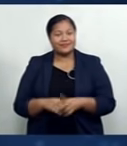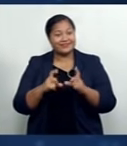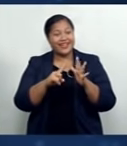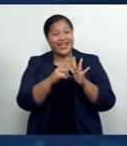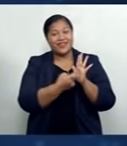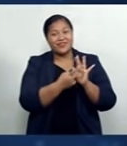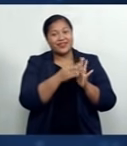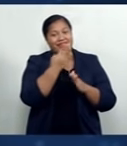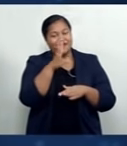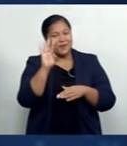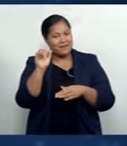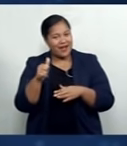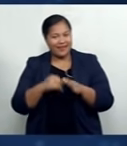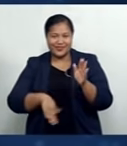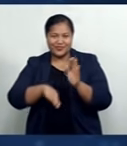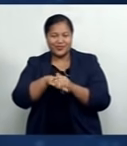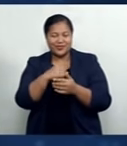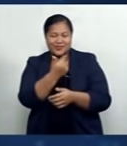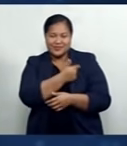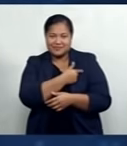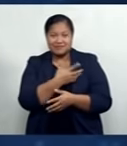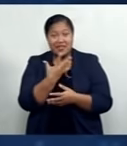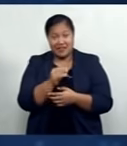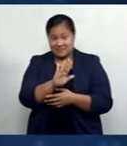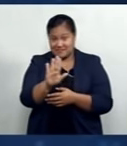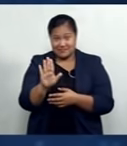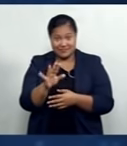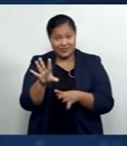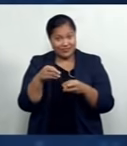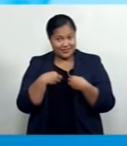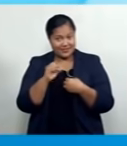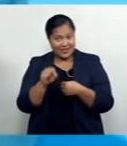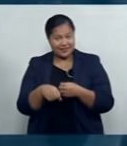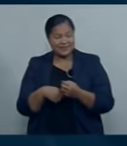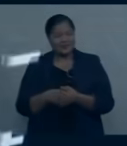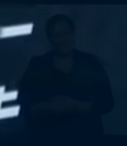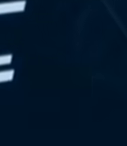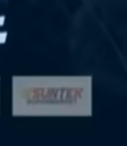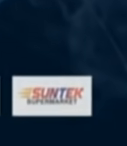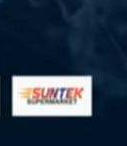Pravina from Ba is fully vaccinated. Have you received your jabs yet?